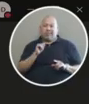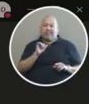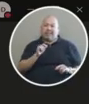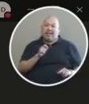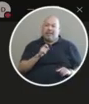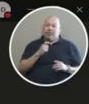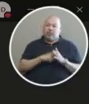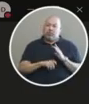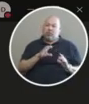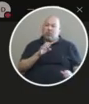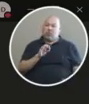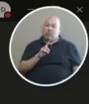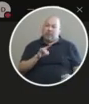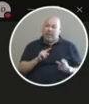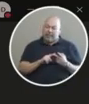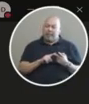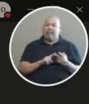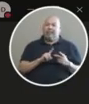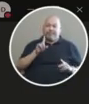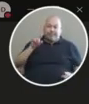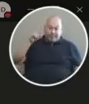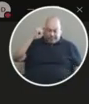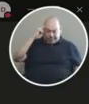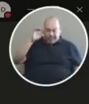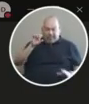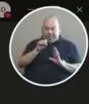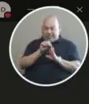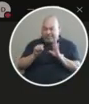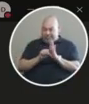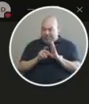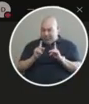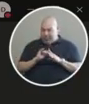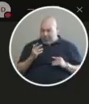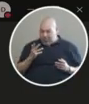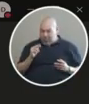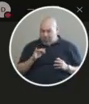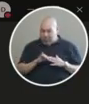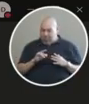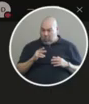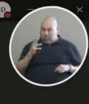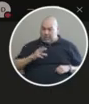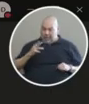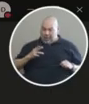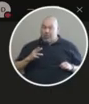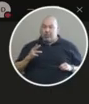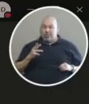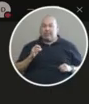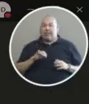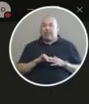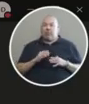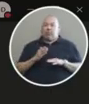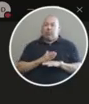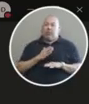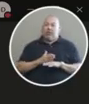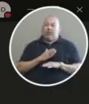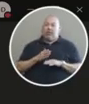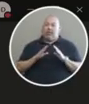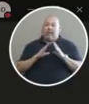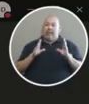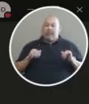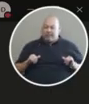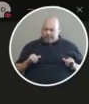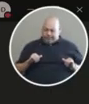credits, federal and state tax credits for people who own properties in those historic districts to renovate their